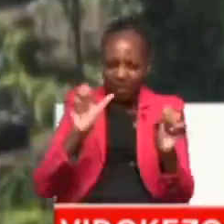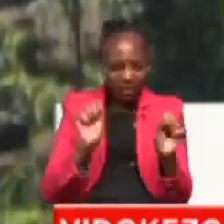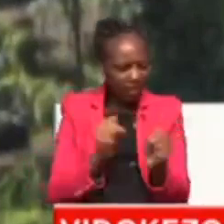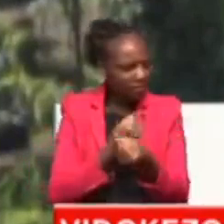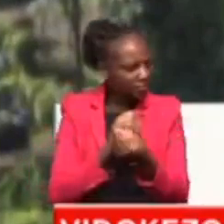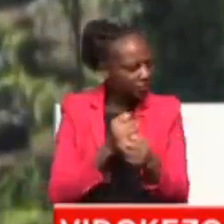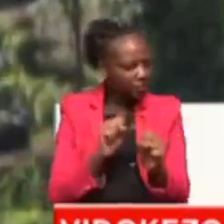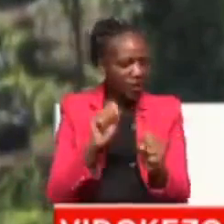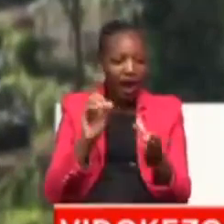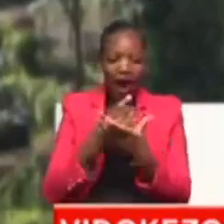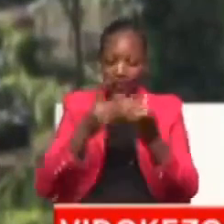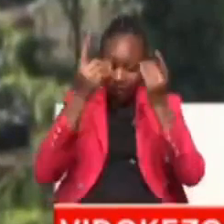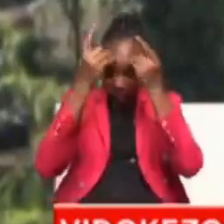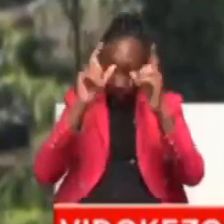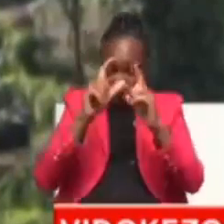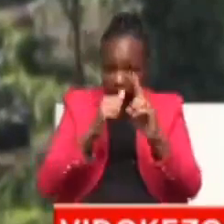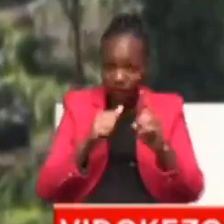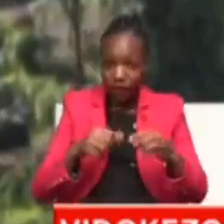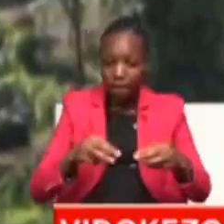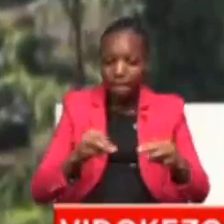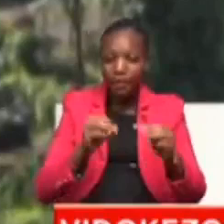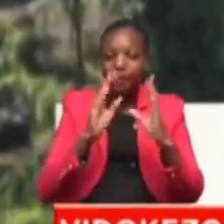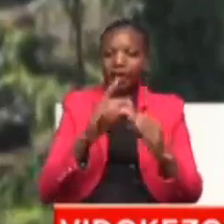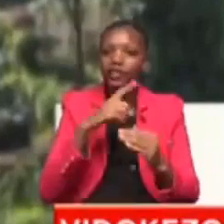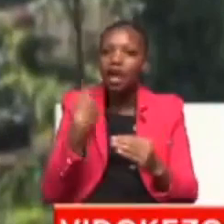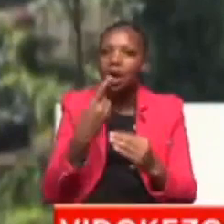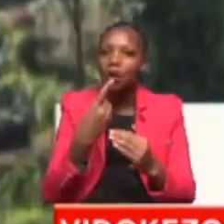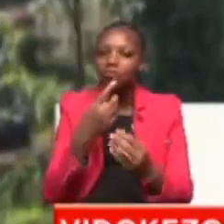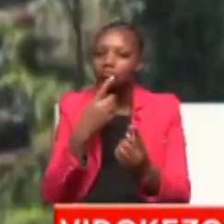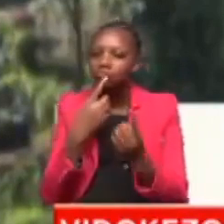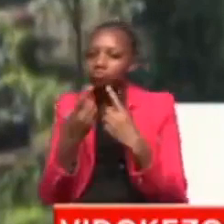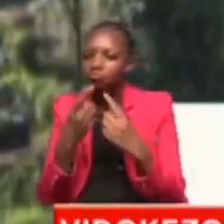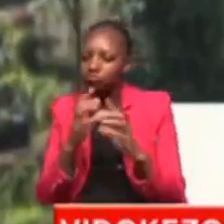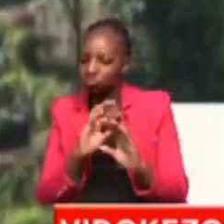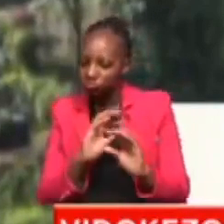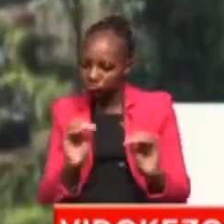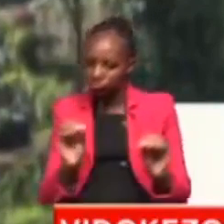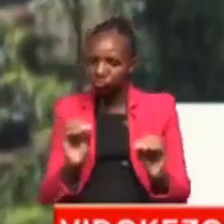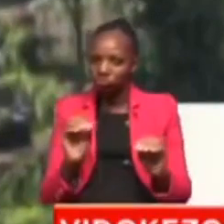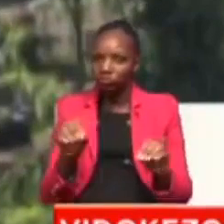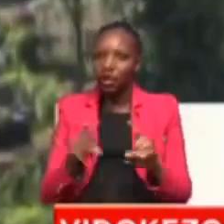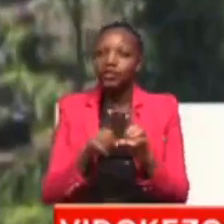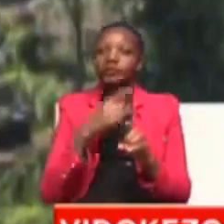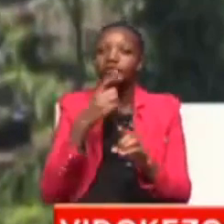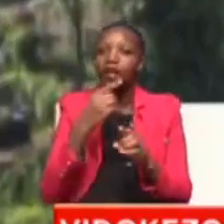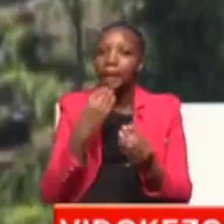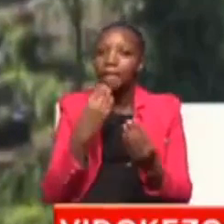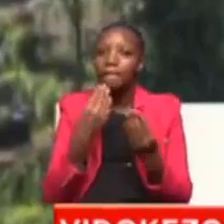ambayo yatafanywa naye mkurugenzi huyu ambaye amekataa kuona, akidai kwamba anashukwa na